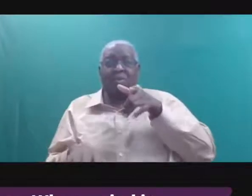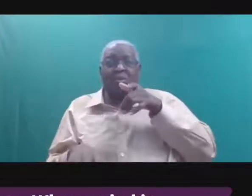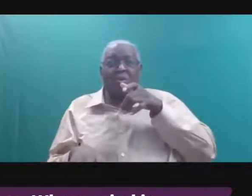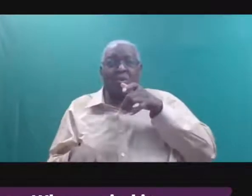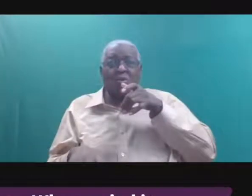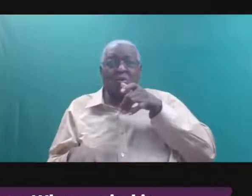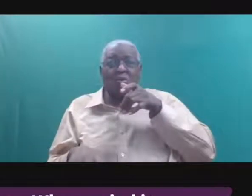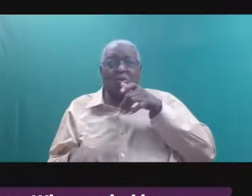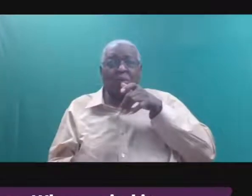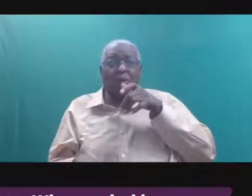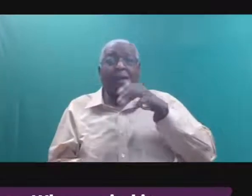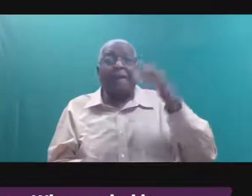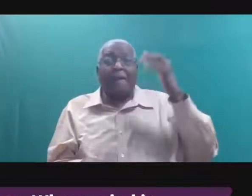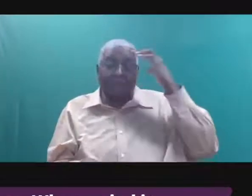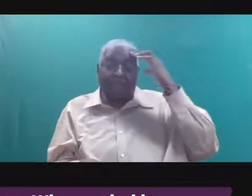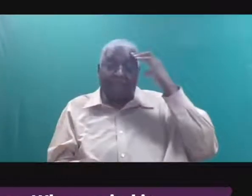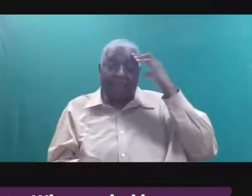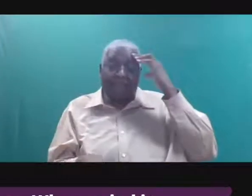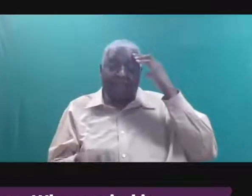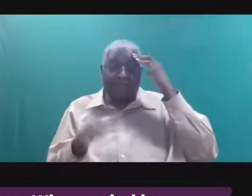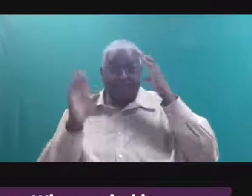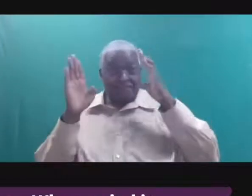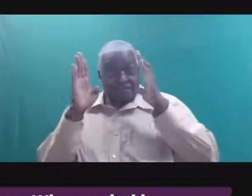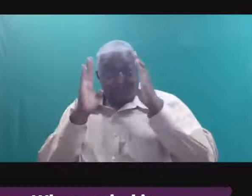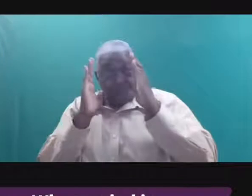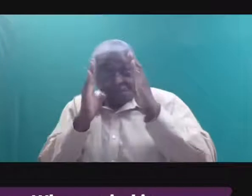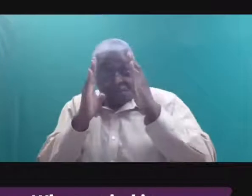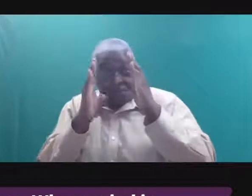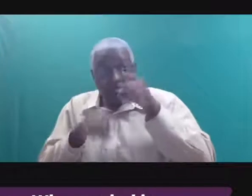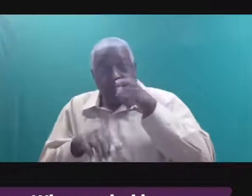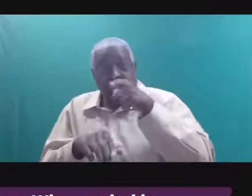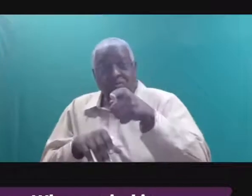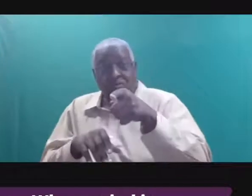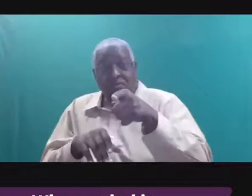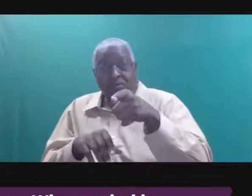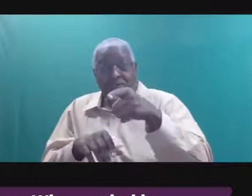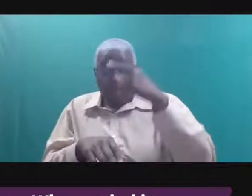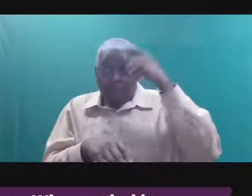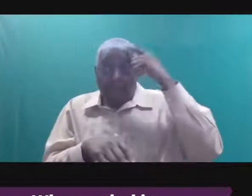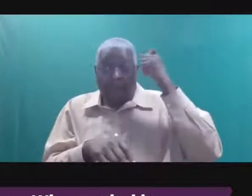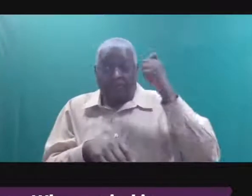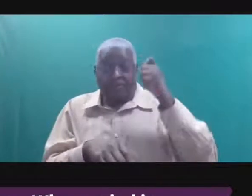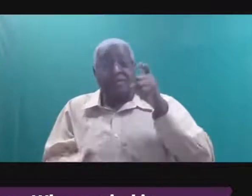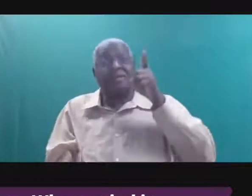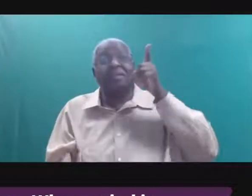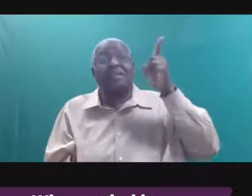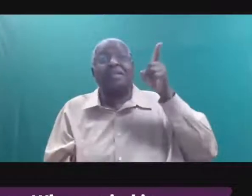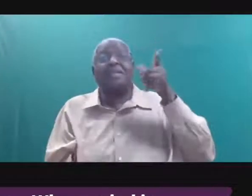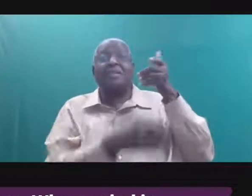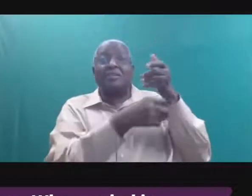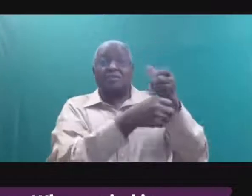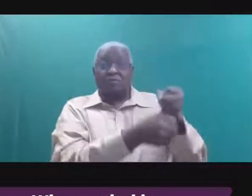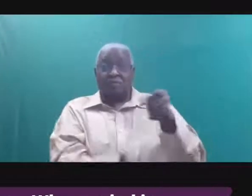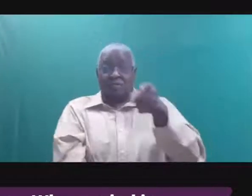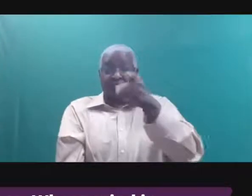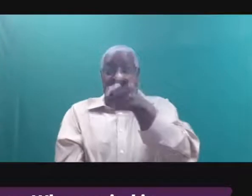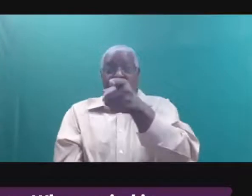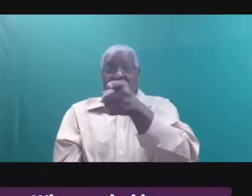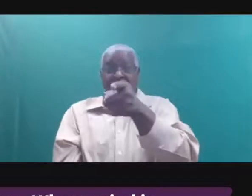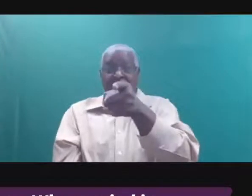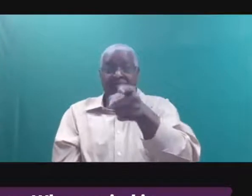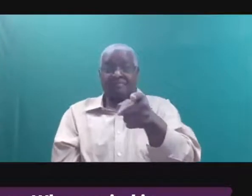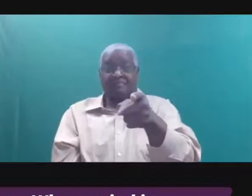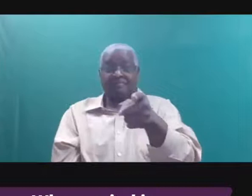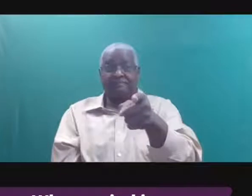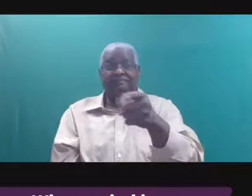mind is stayed on you because he trusts in you." I